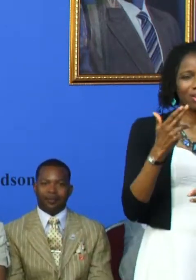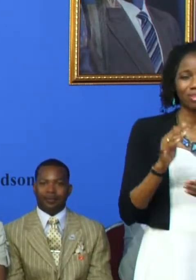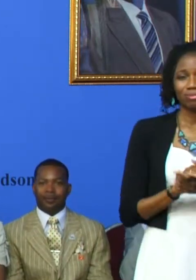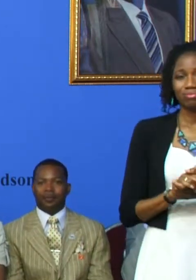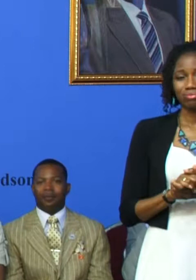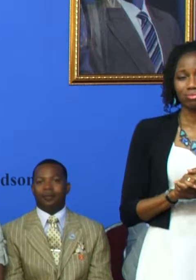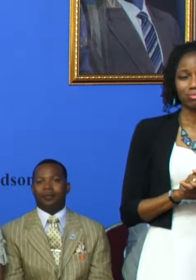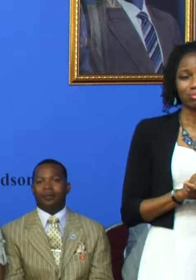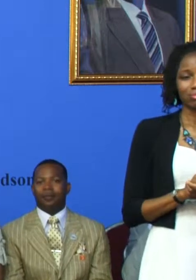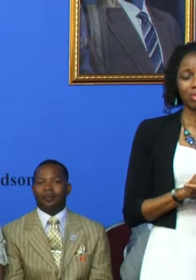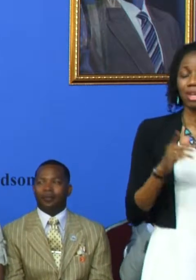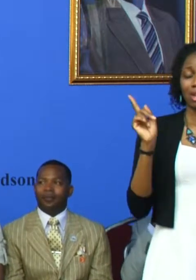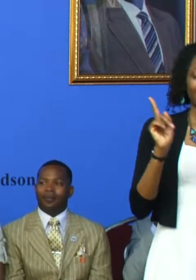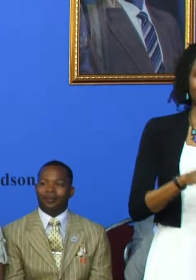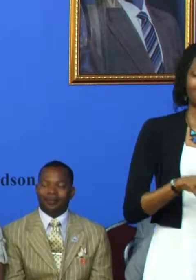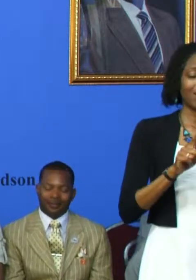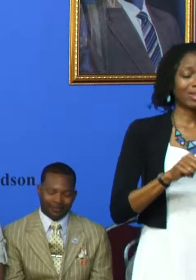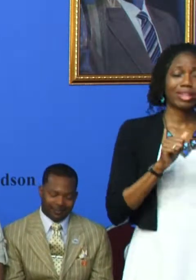I can't keep up with this.